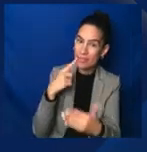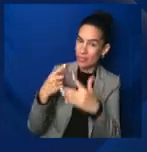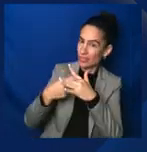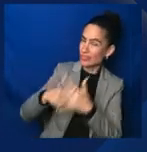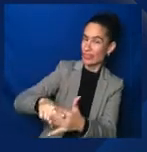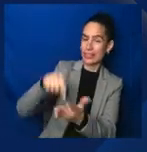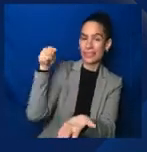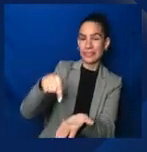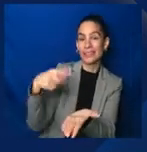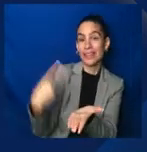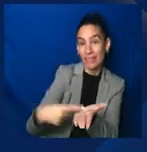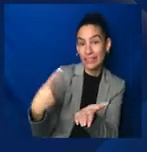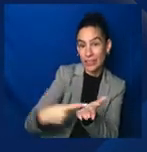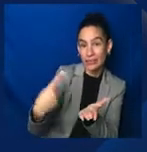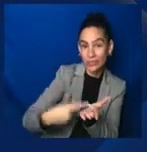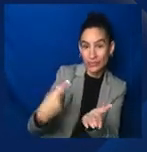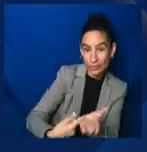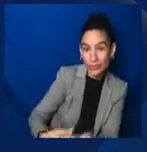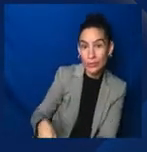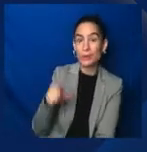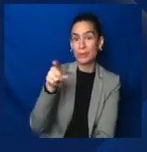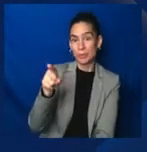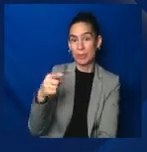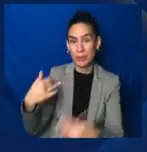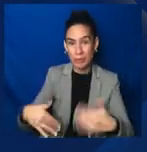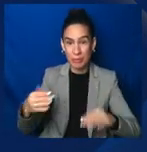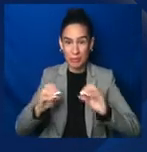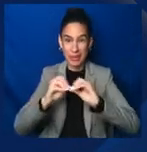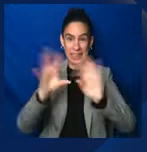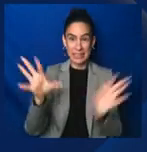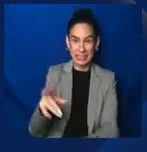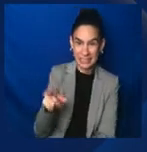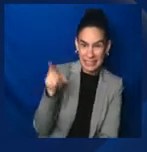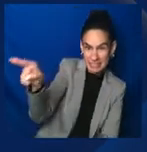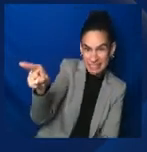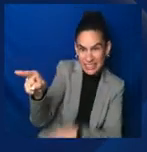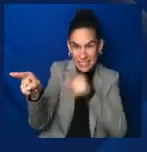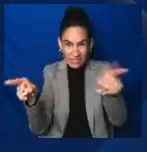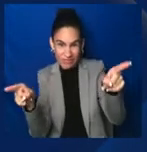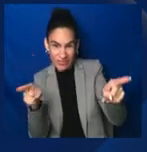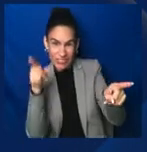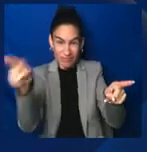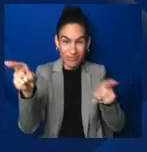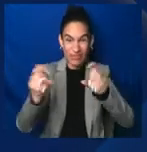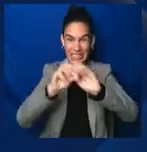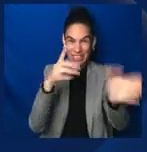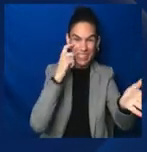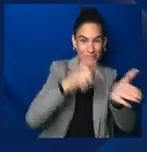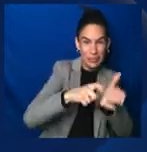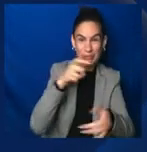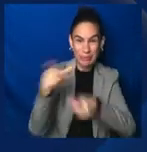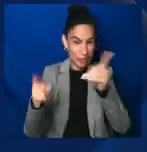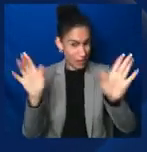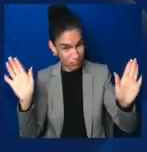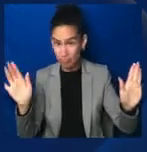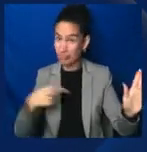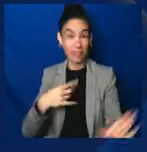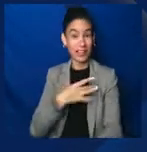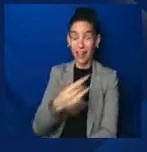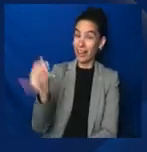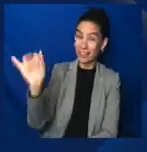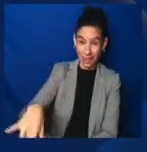which was very NFL-like of you. Yeah. Let me wrap up, fellas. Look, the two of you have, in